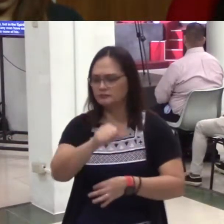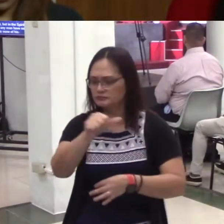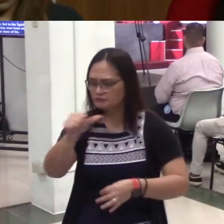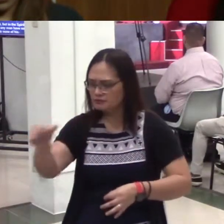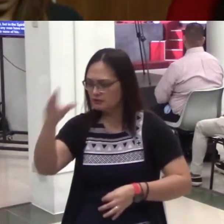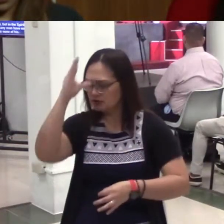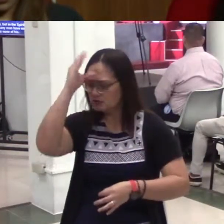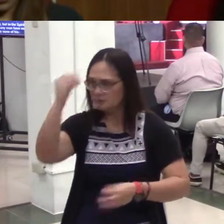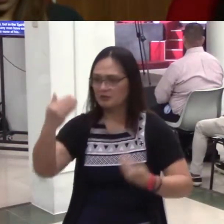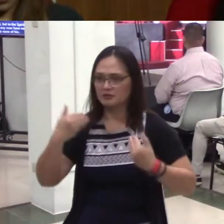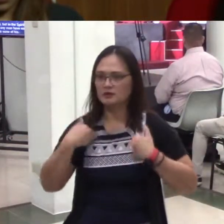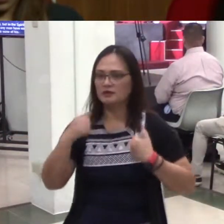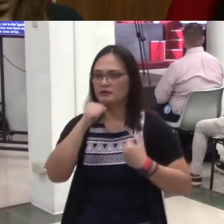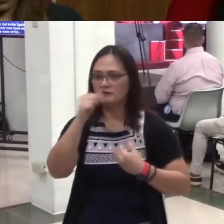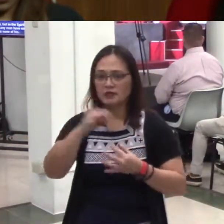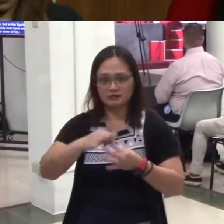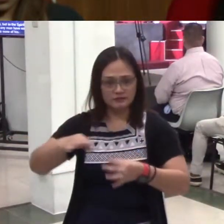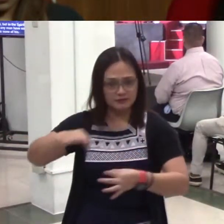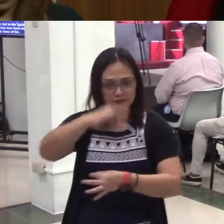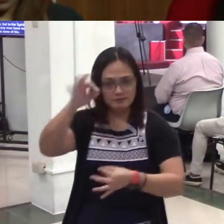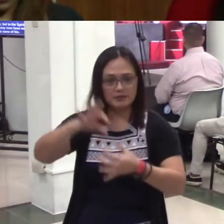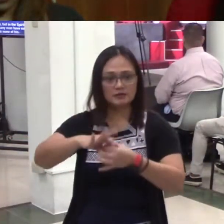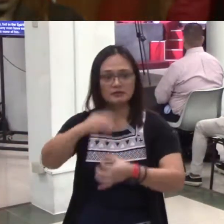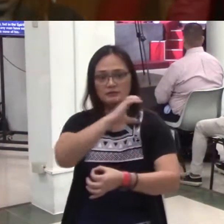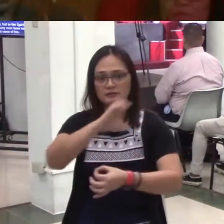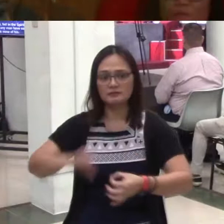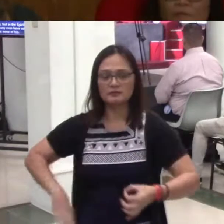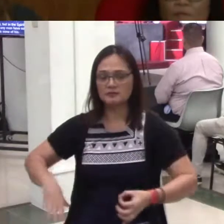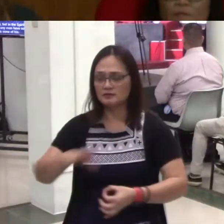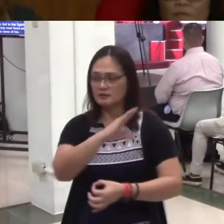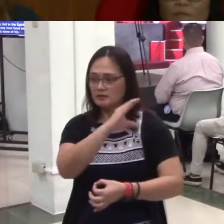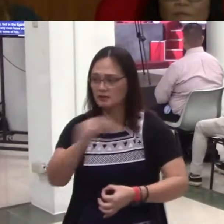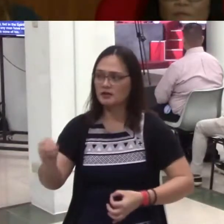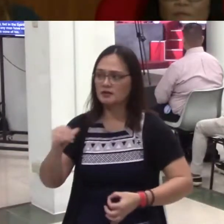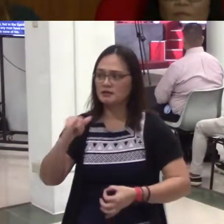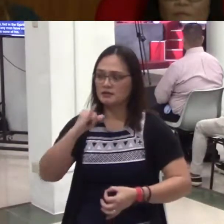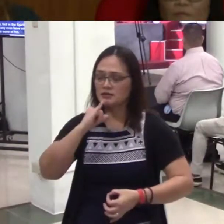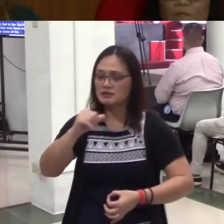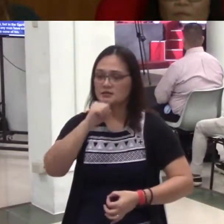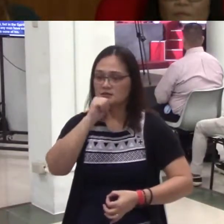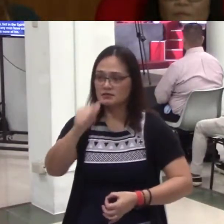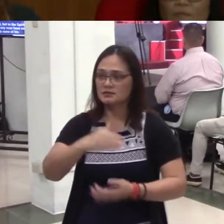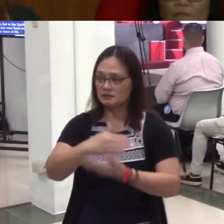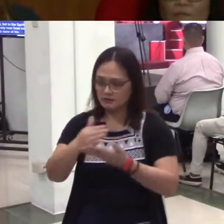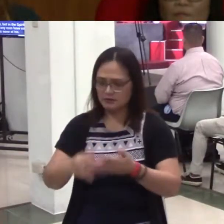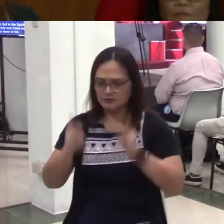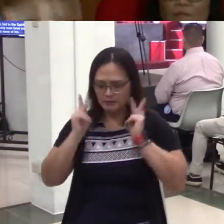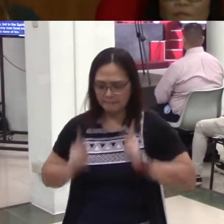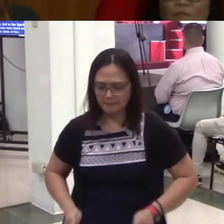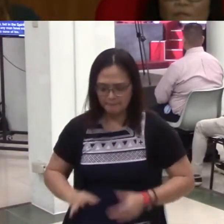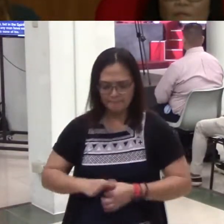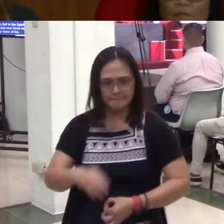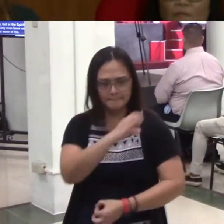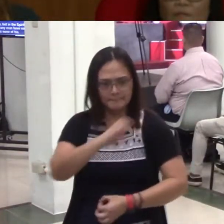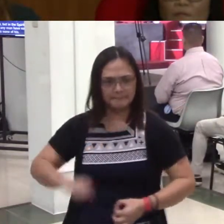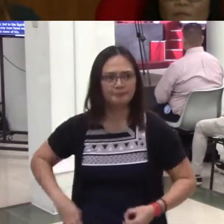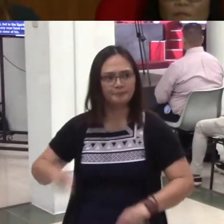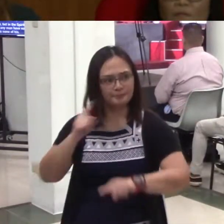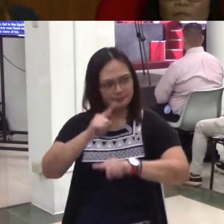spirit of Christ, and it's not just the person of Christ, but it is what the spirit,